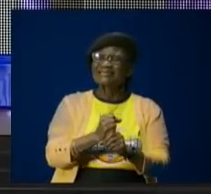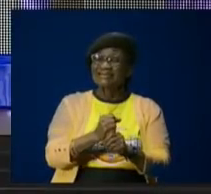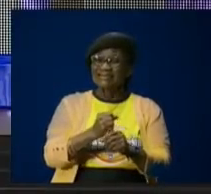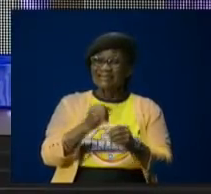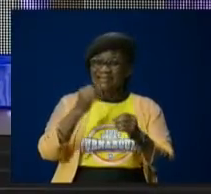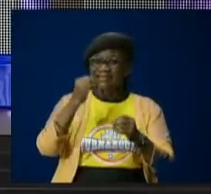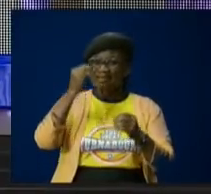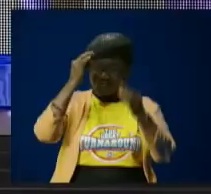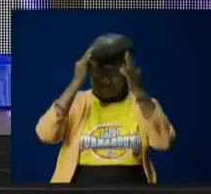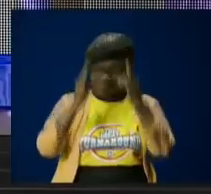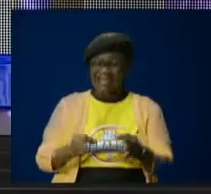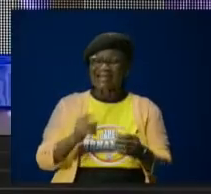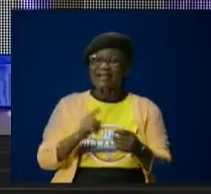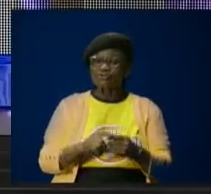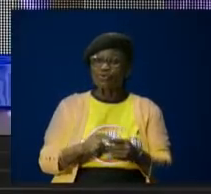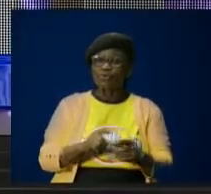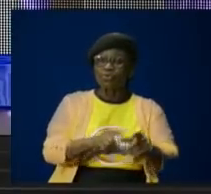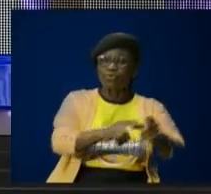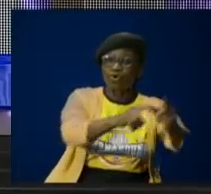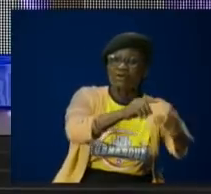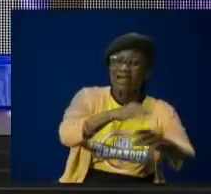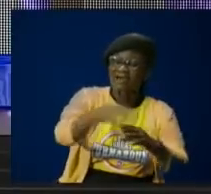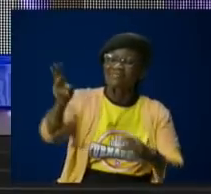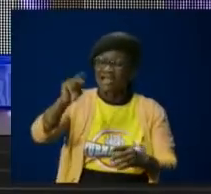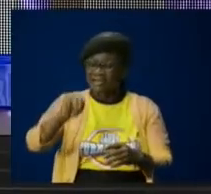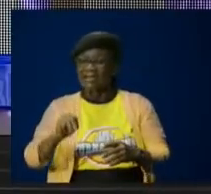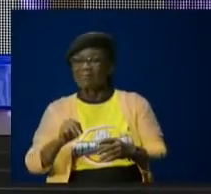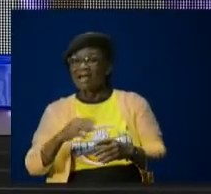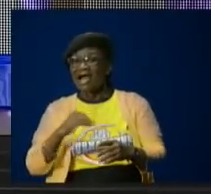They caught up with them at the Red Sea.